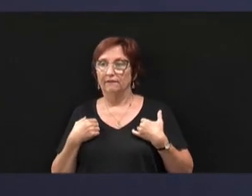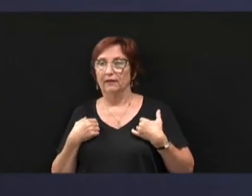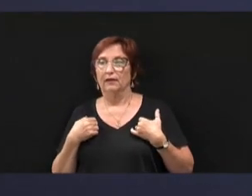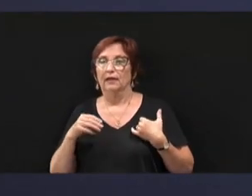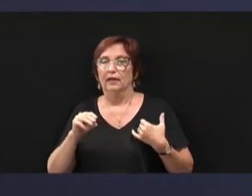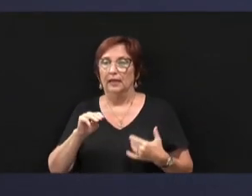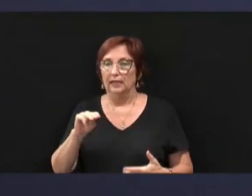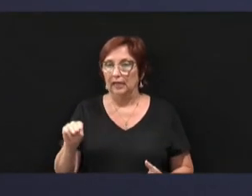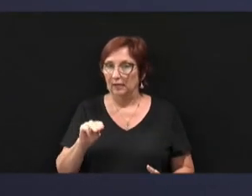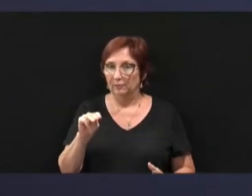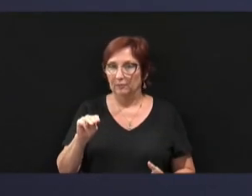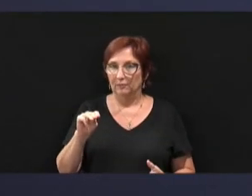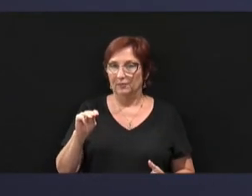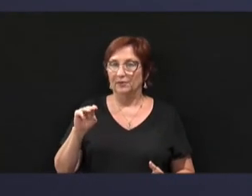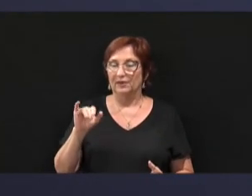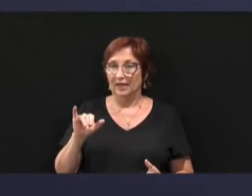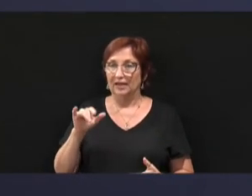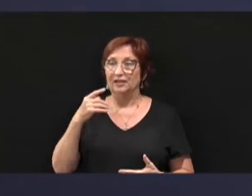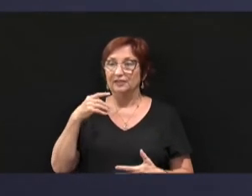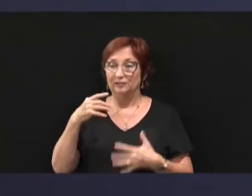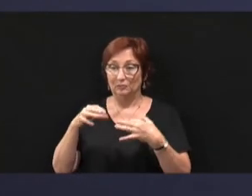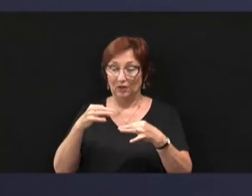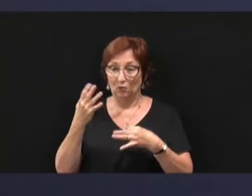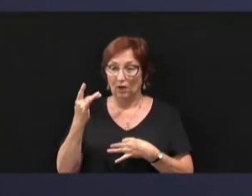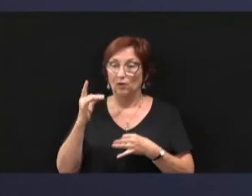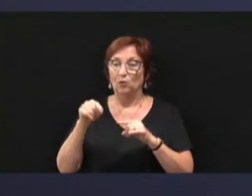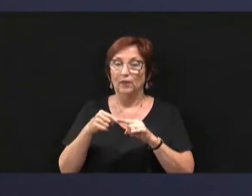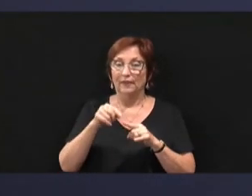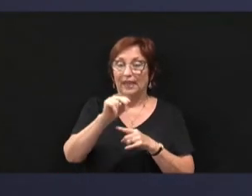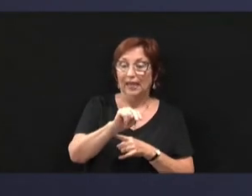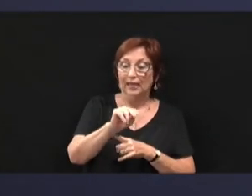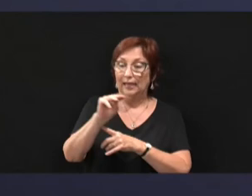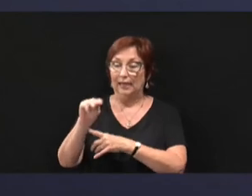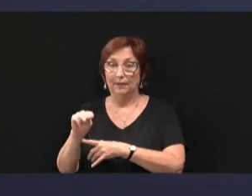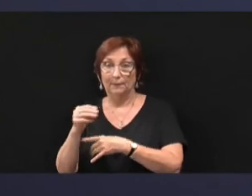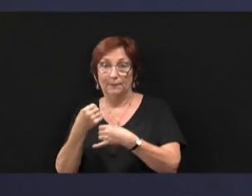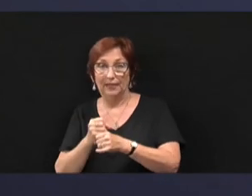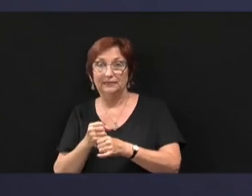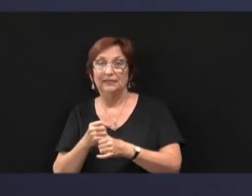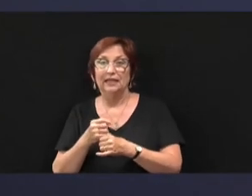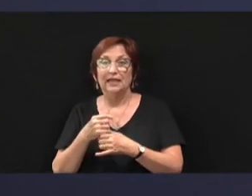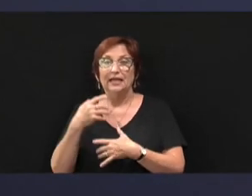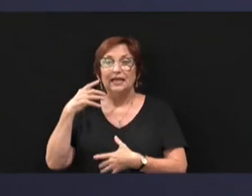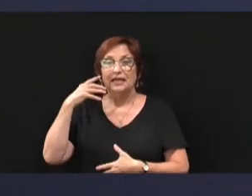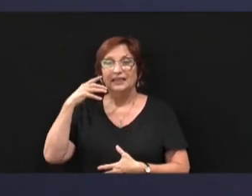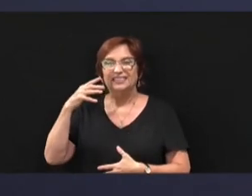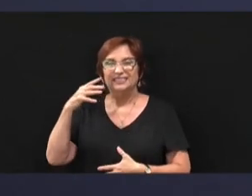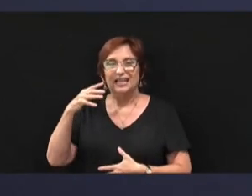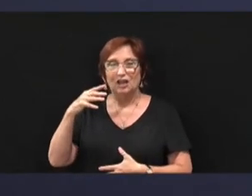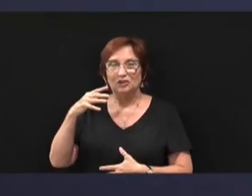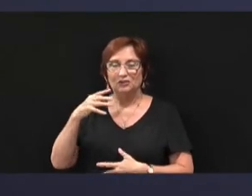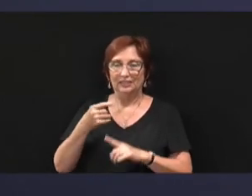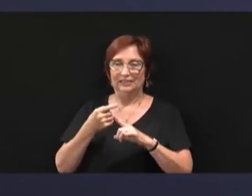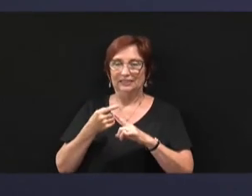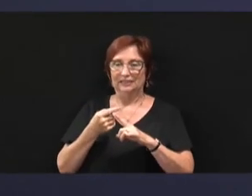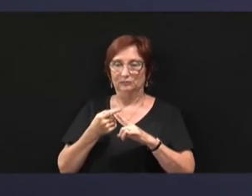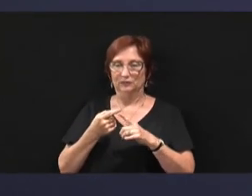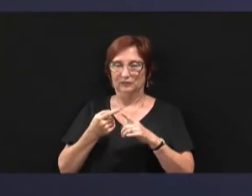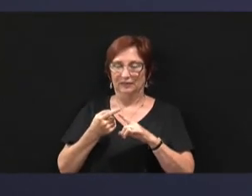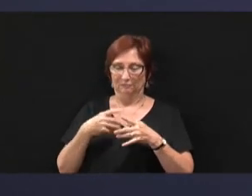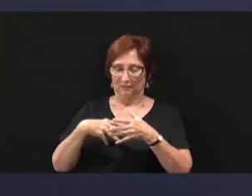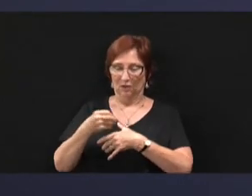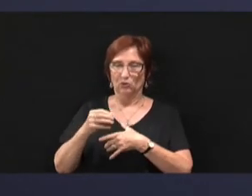why. When the M and N is formed, the sound comes out of your nose. If you make the M